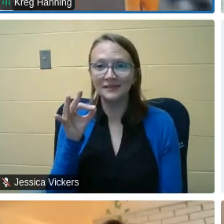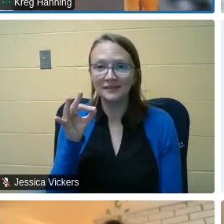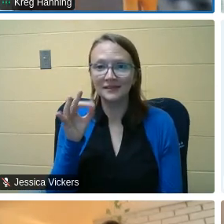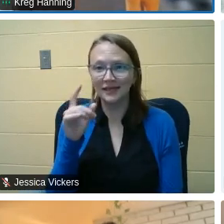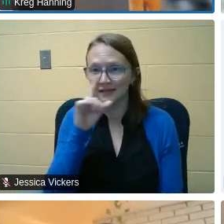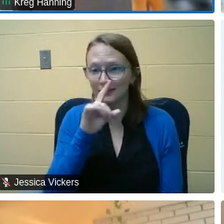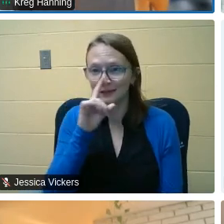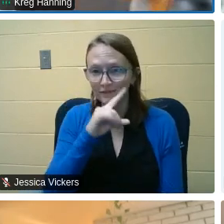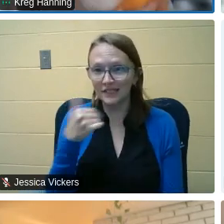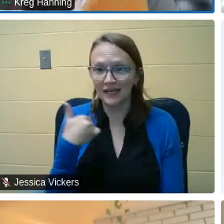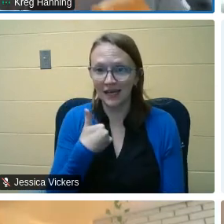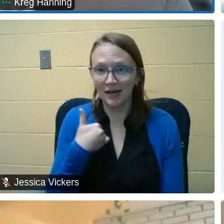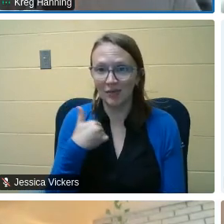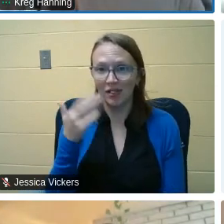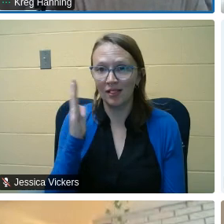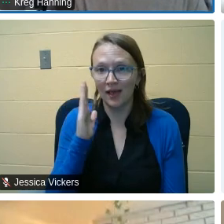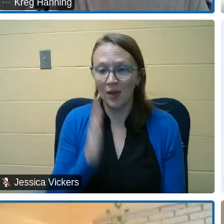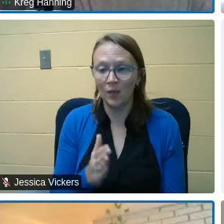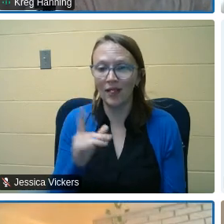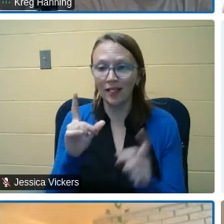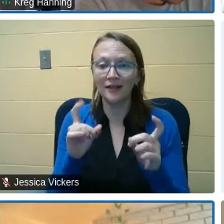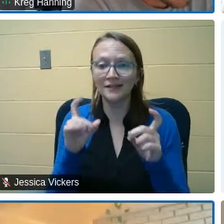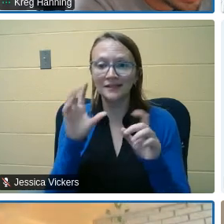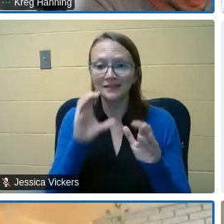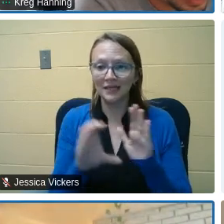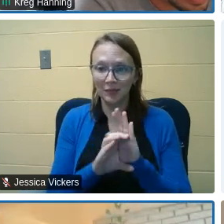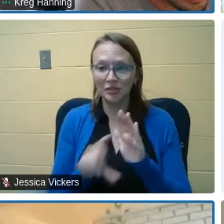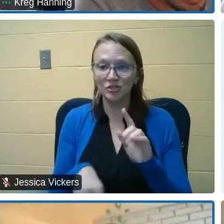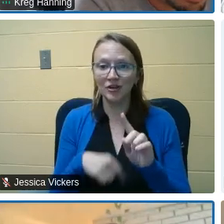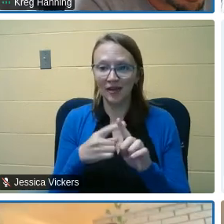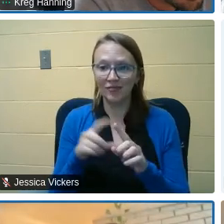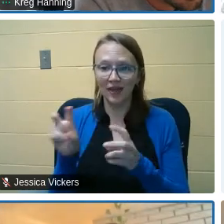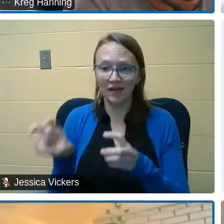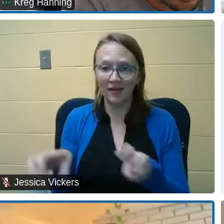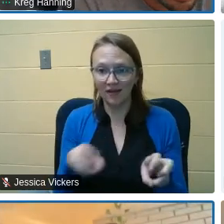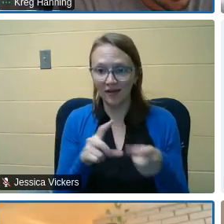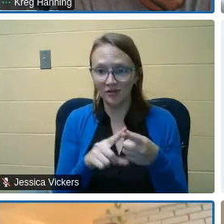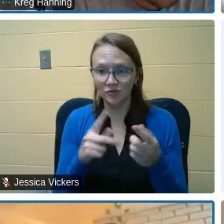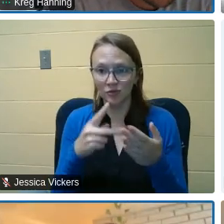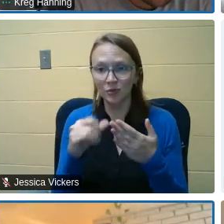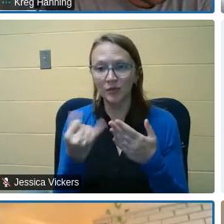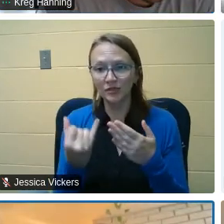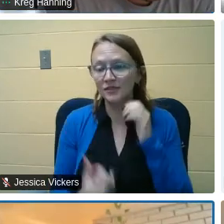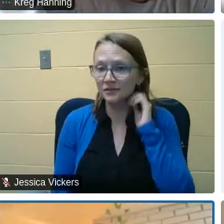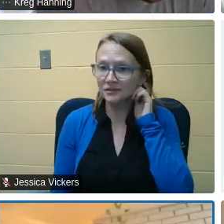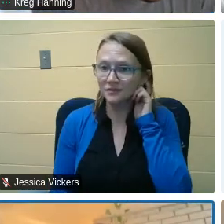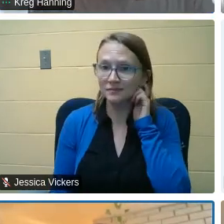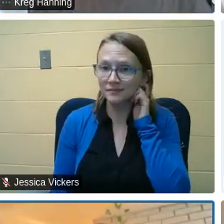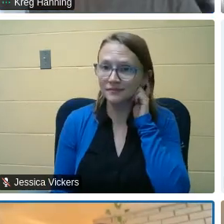into an OctoStudio project. So let's see if we can set this up.